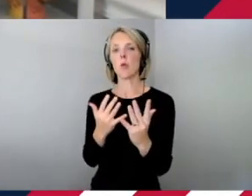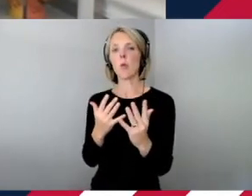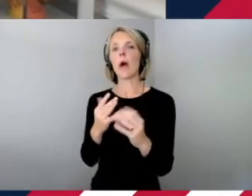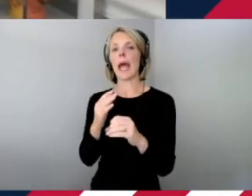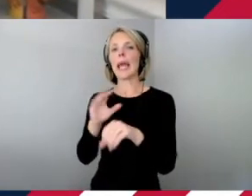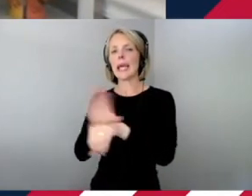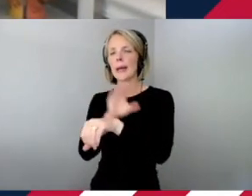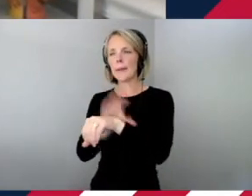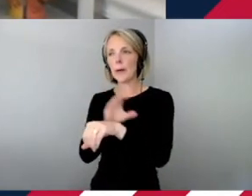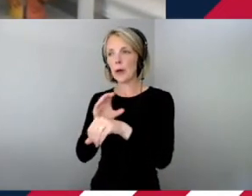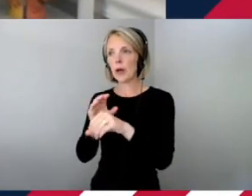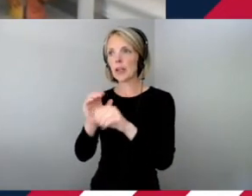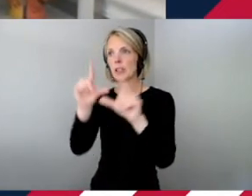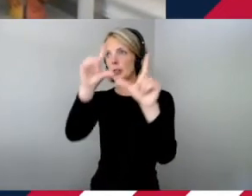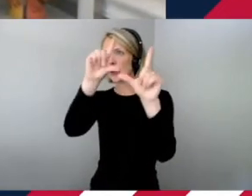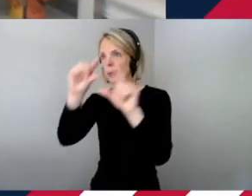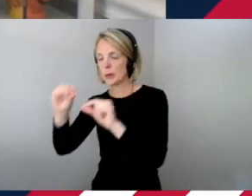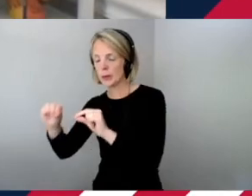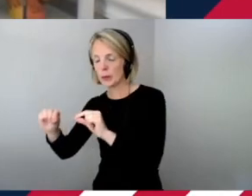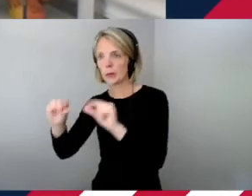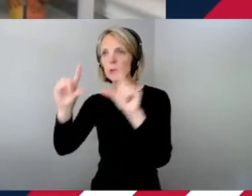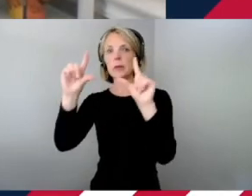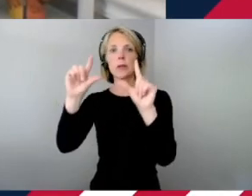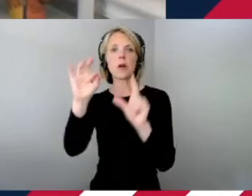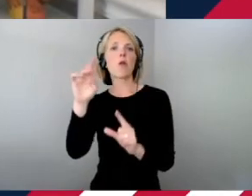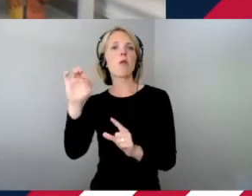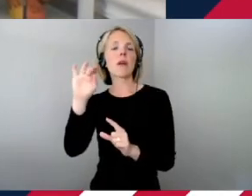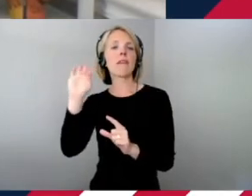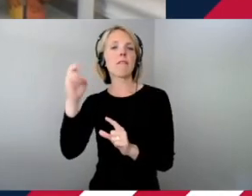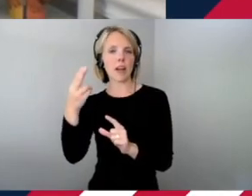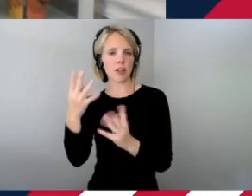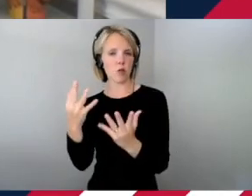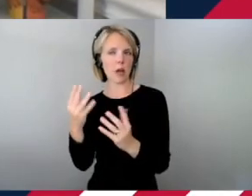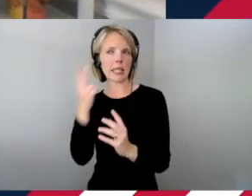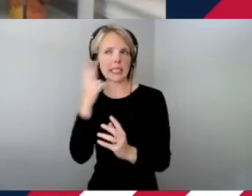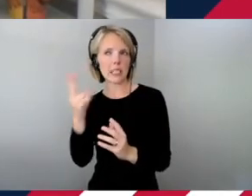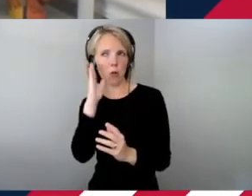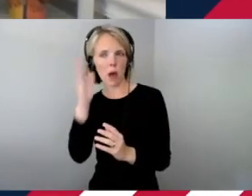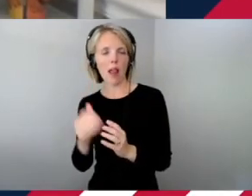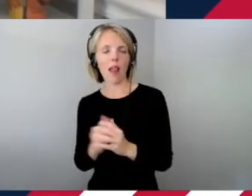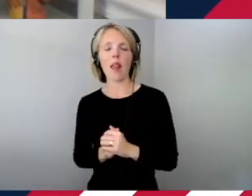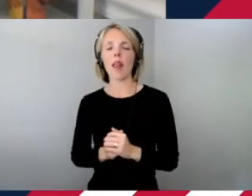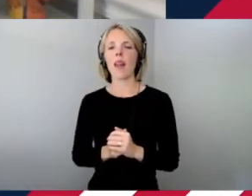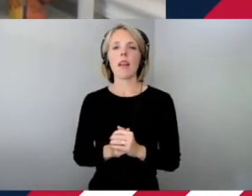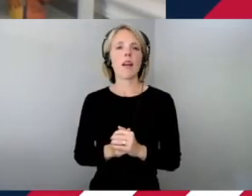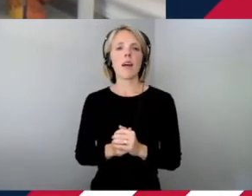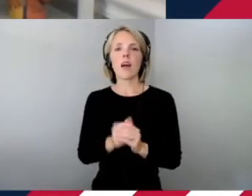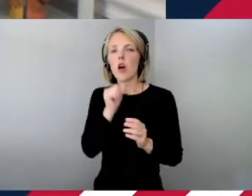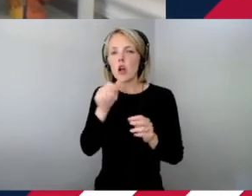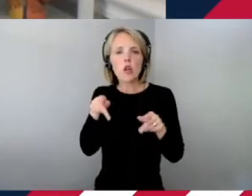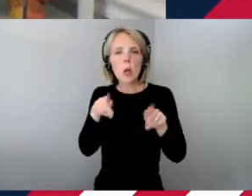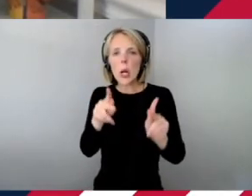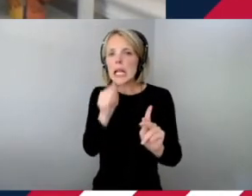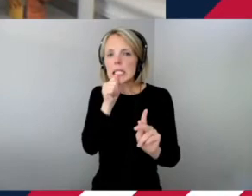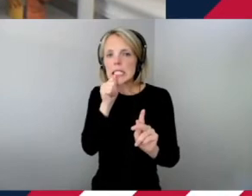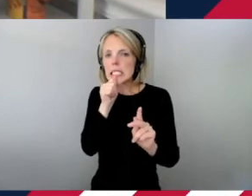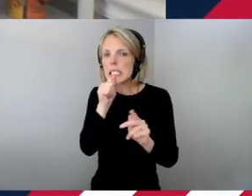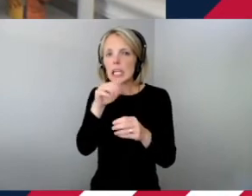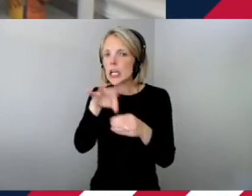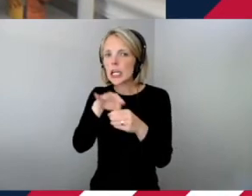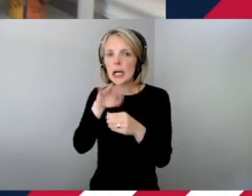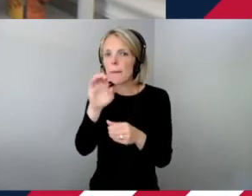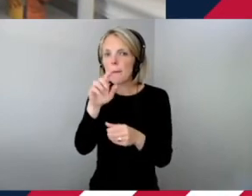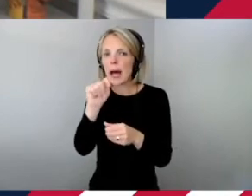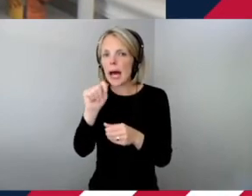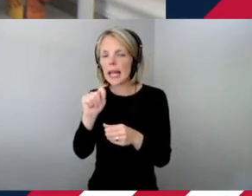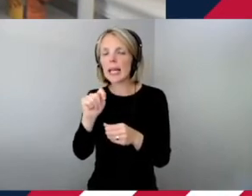refresh after your vote has been cast. Because we don't allow secret ballots, vote results will be announced